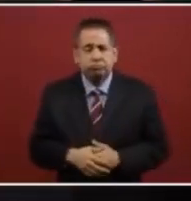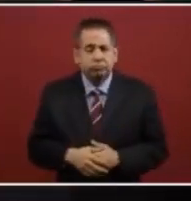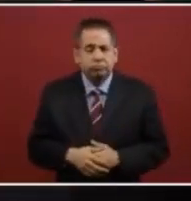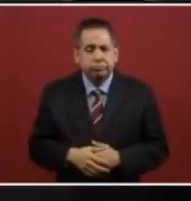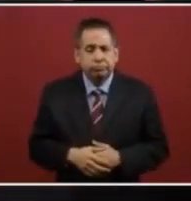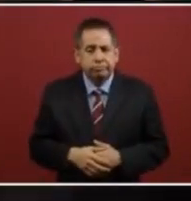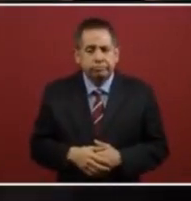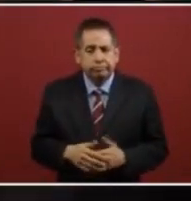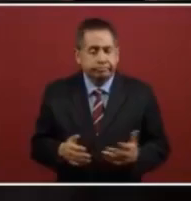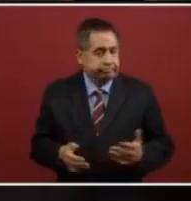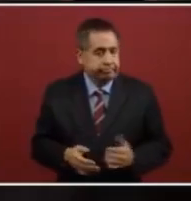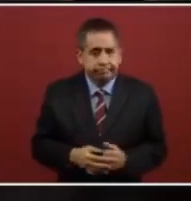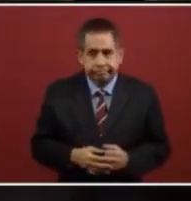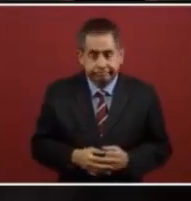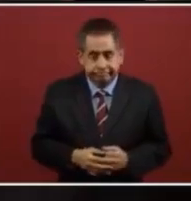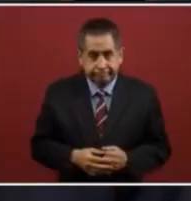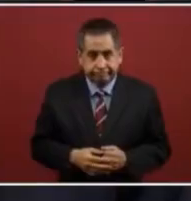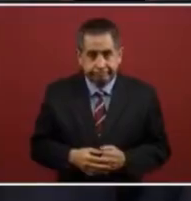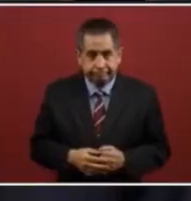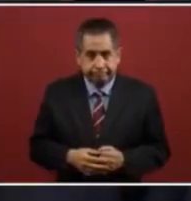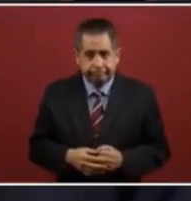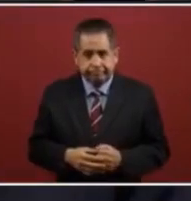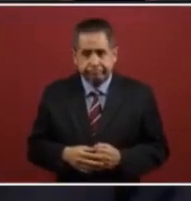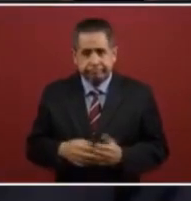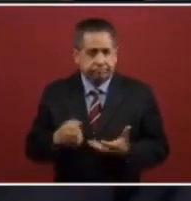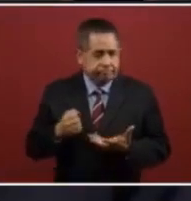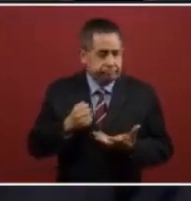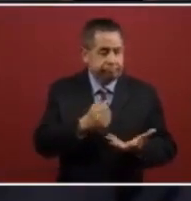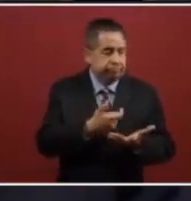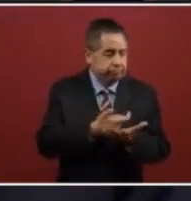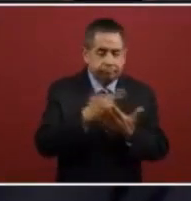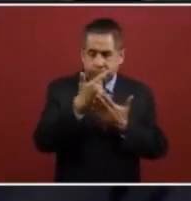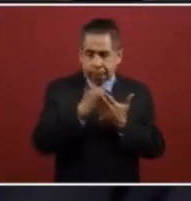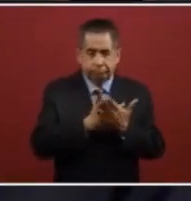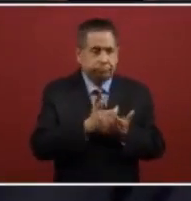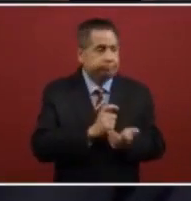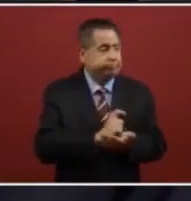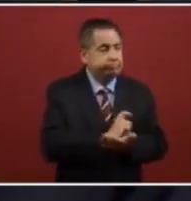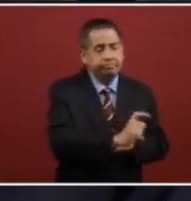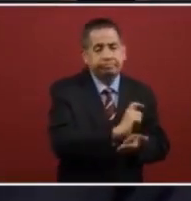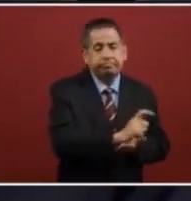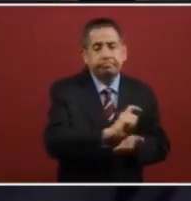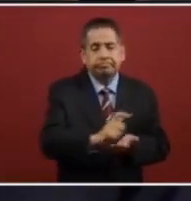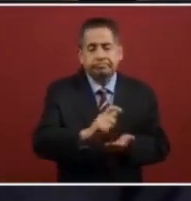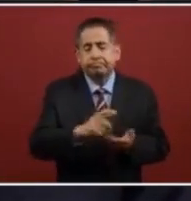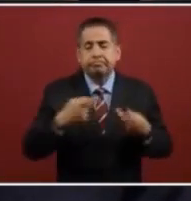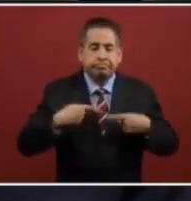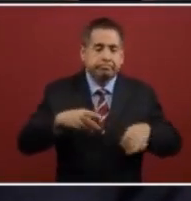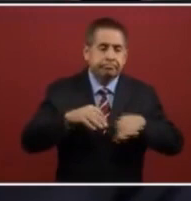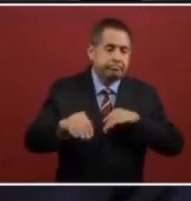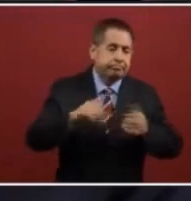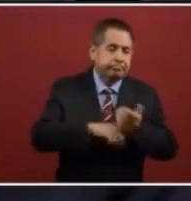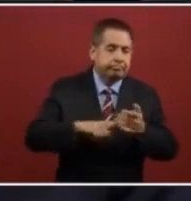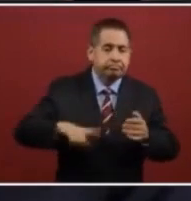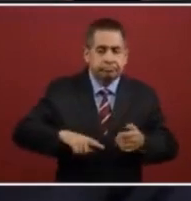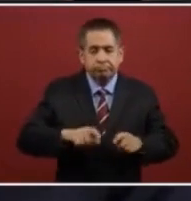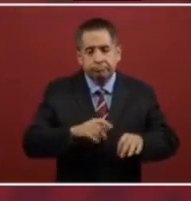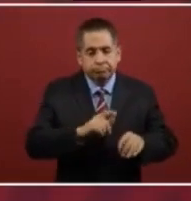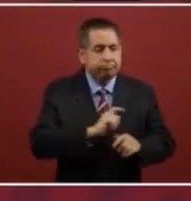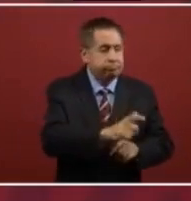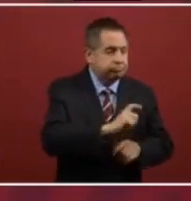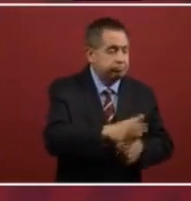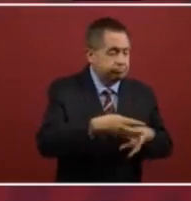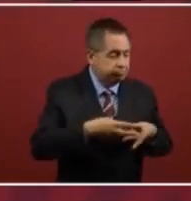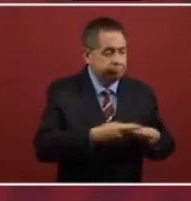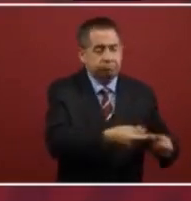todo, So all of it, nómina, everything was operación del gobierno.